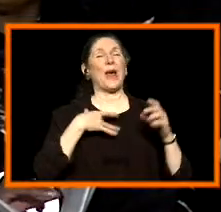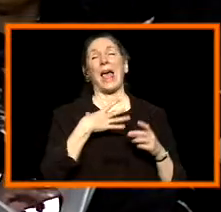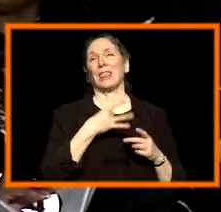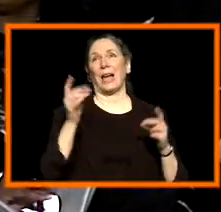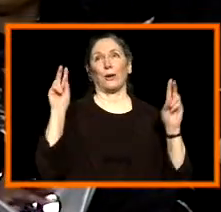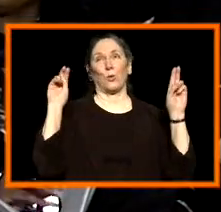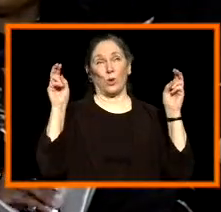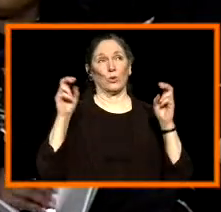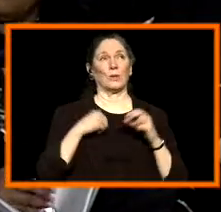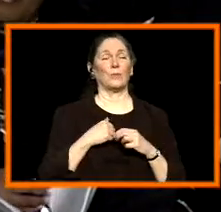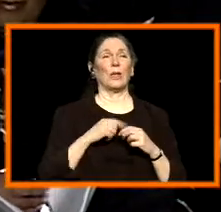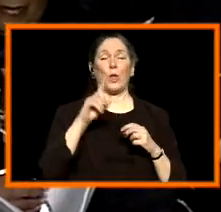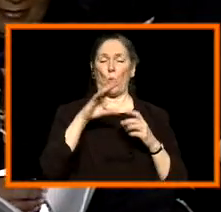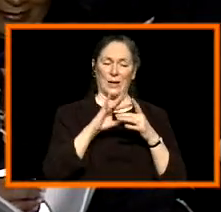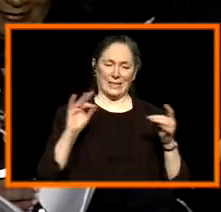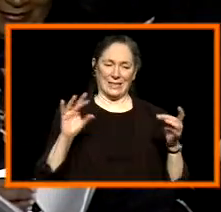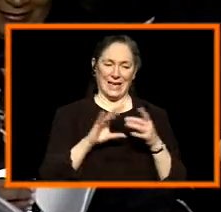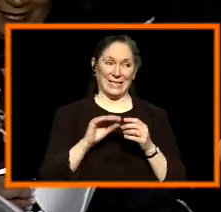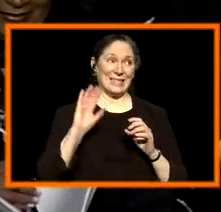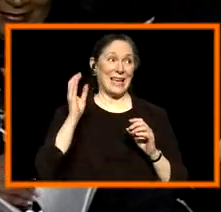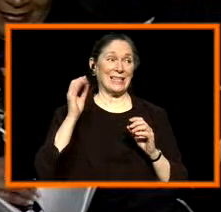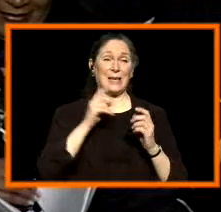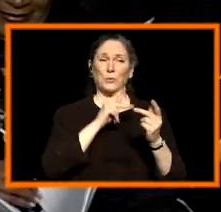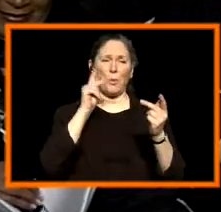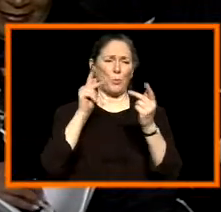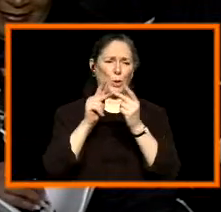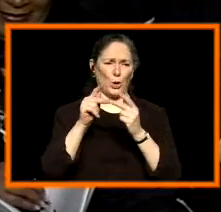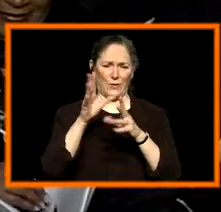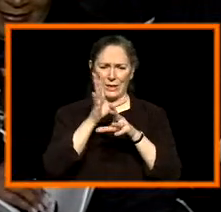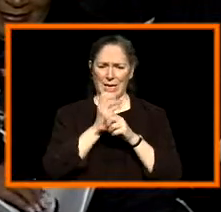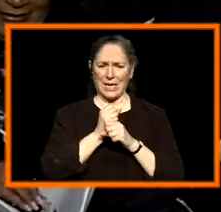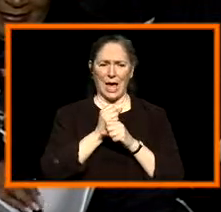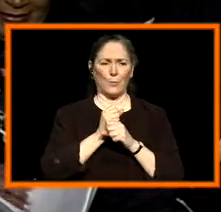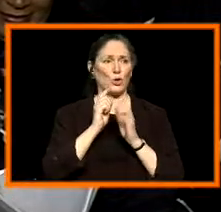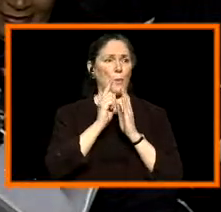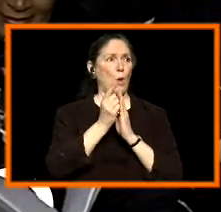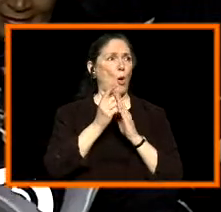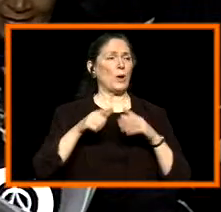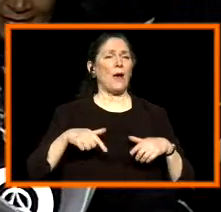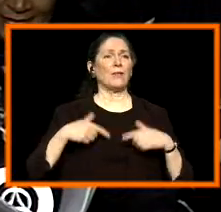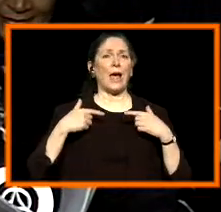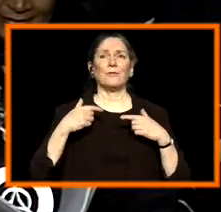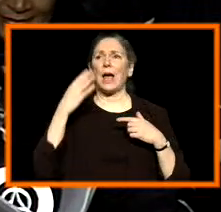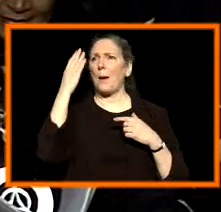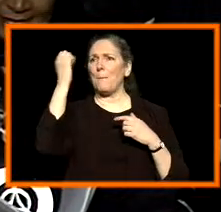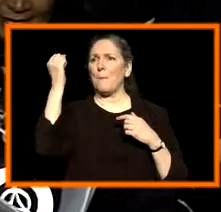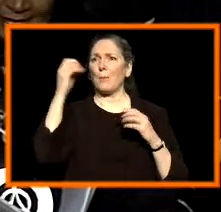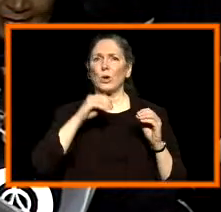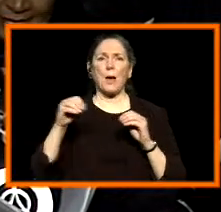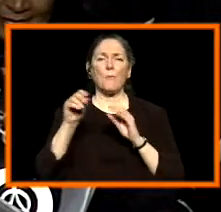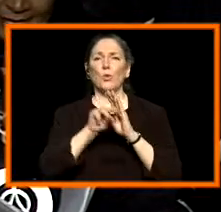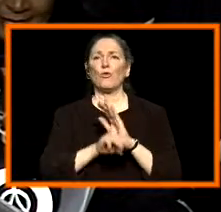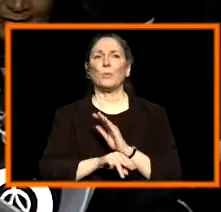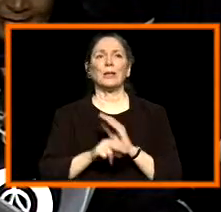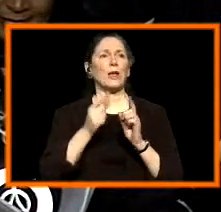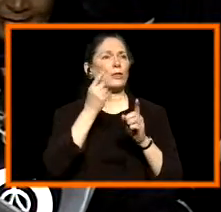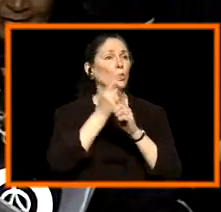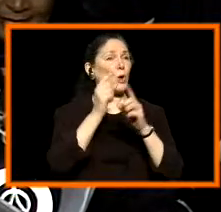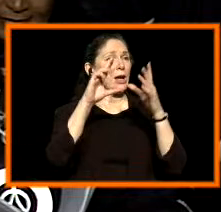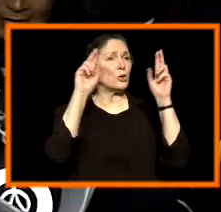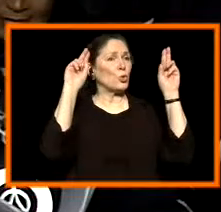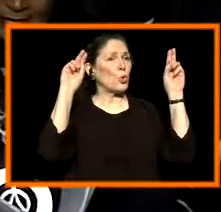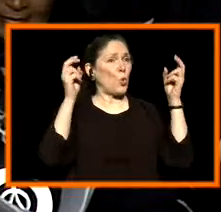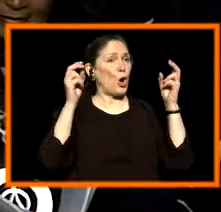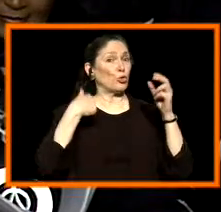quotes. Those single sentences that seem to perfectly capture the essence of a moment, a lifetime, a memory, or a movement. The right